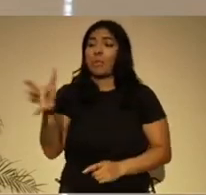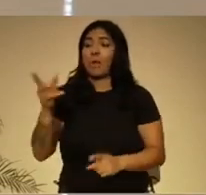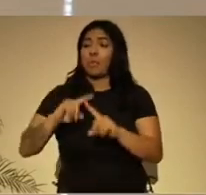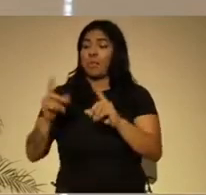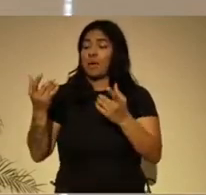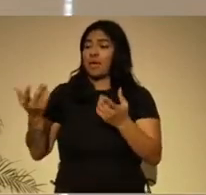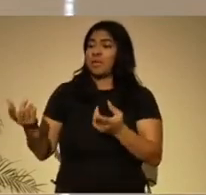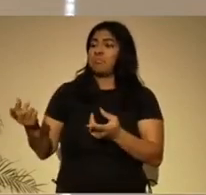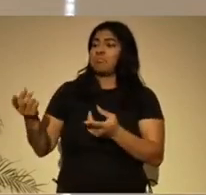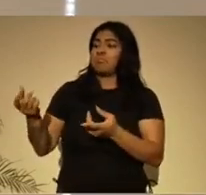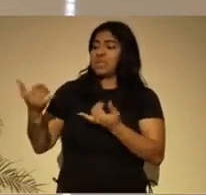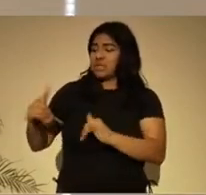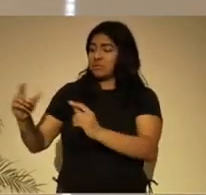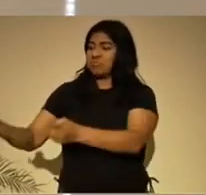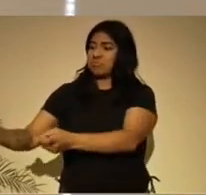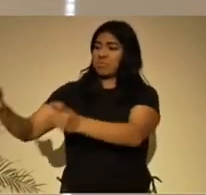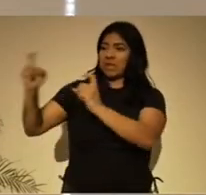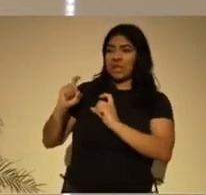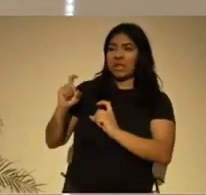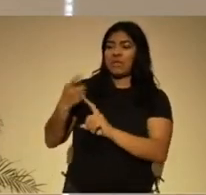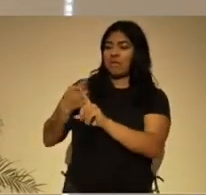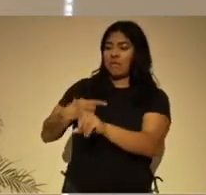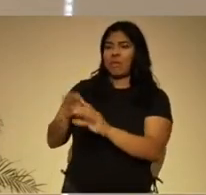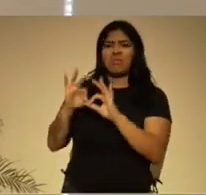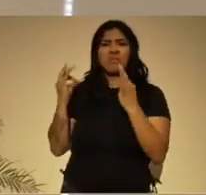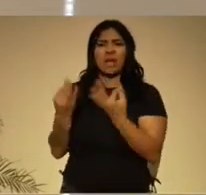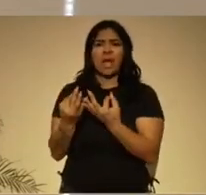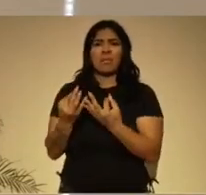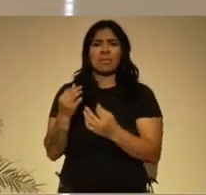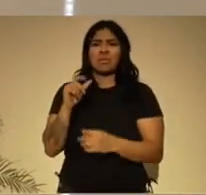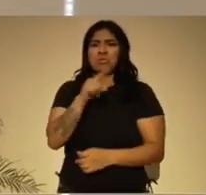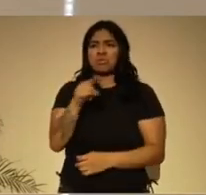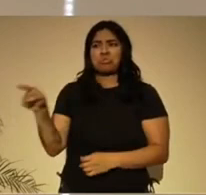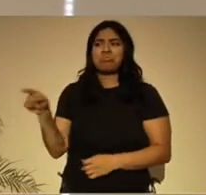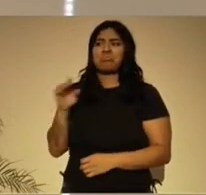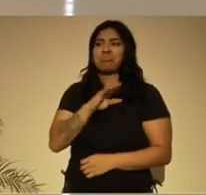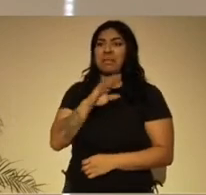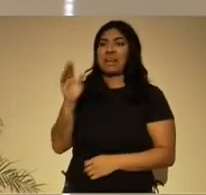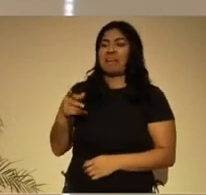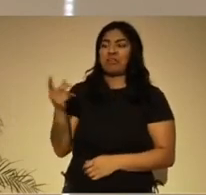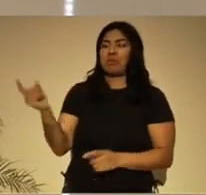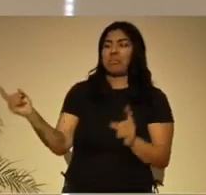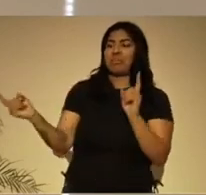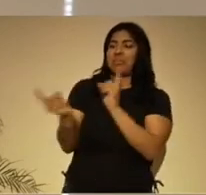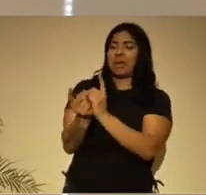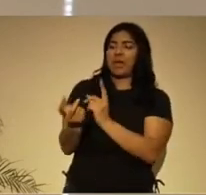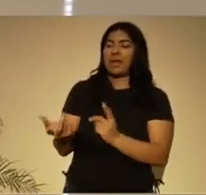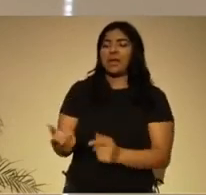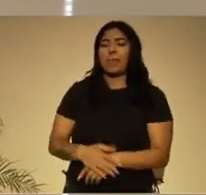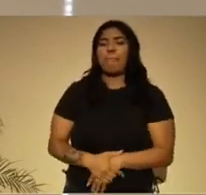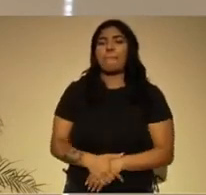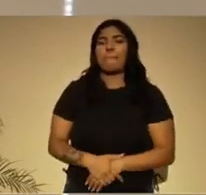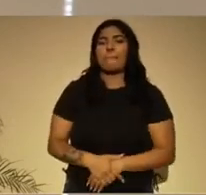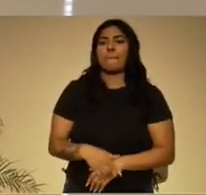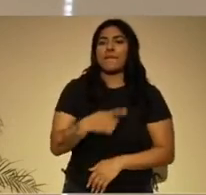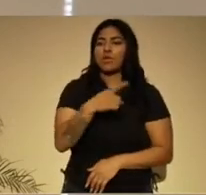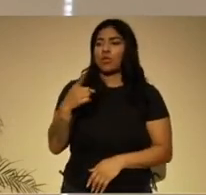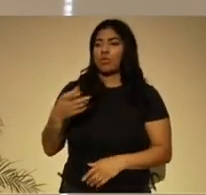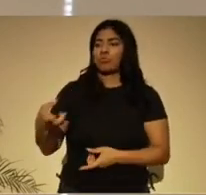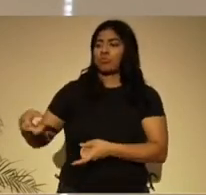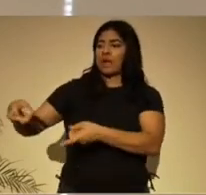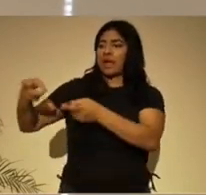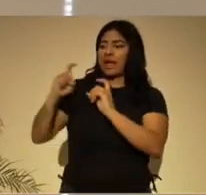you've inherited something from family members that you've never even met. You've inherited things from people that